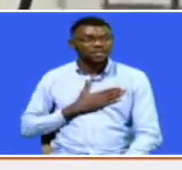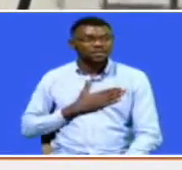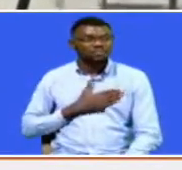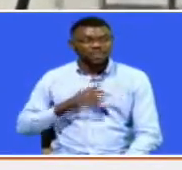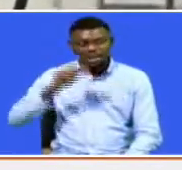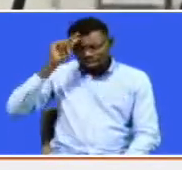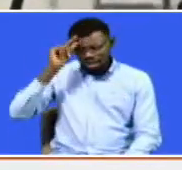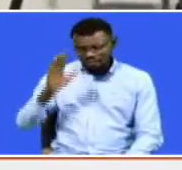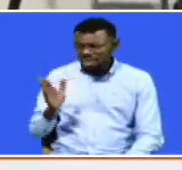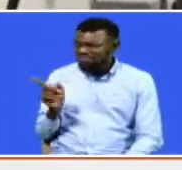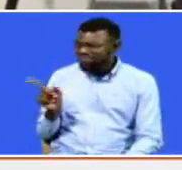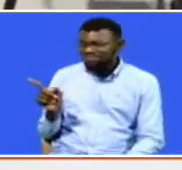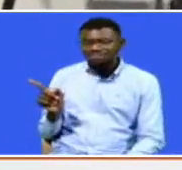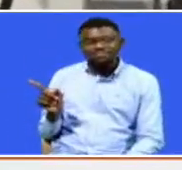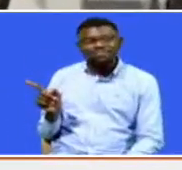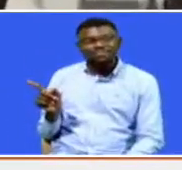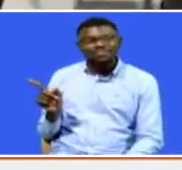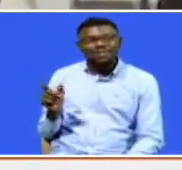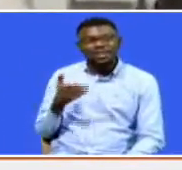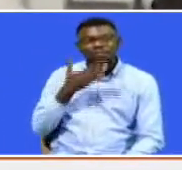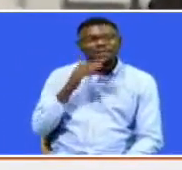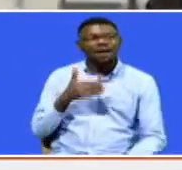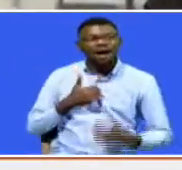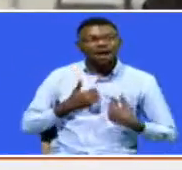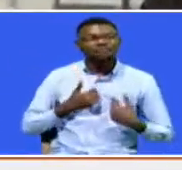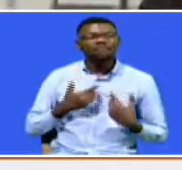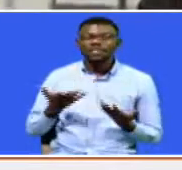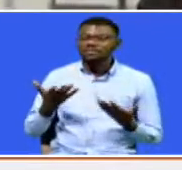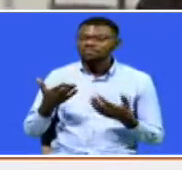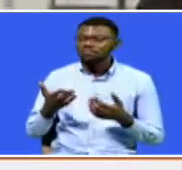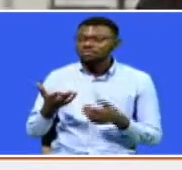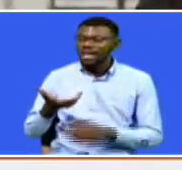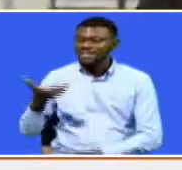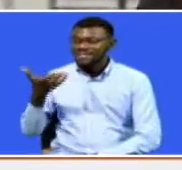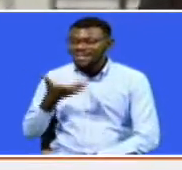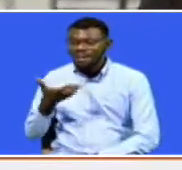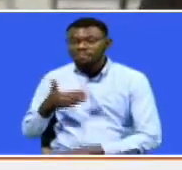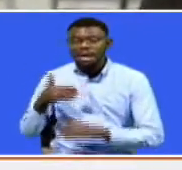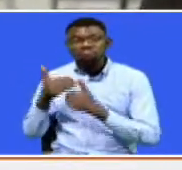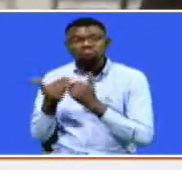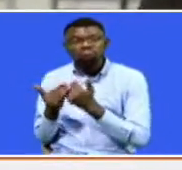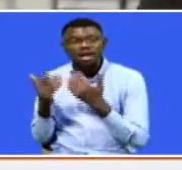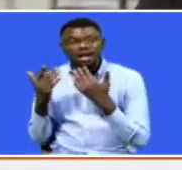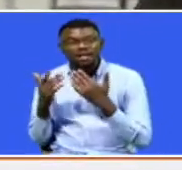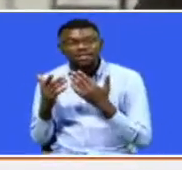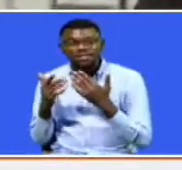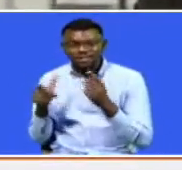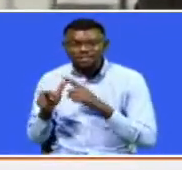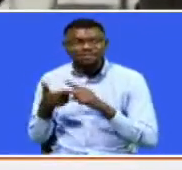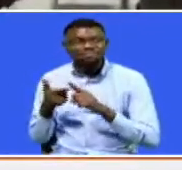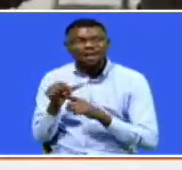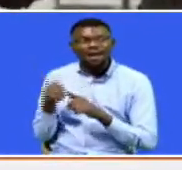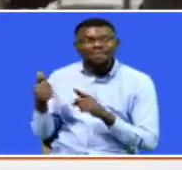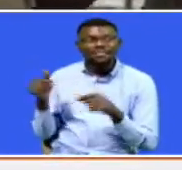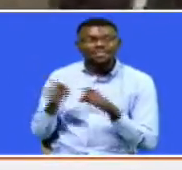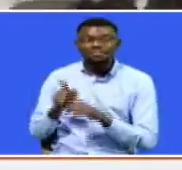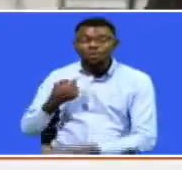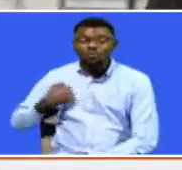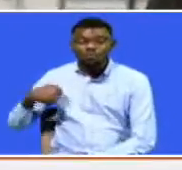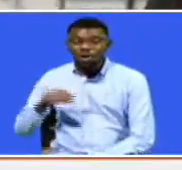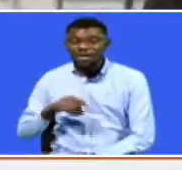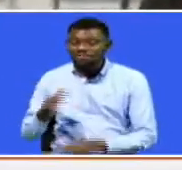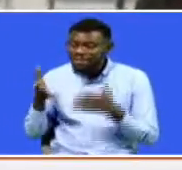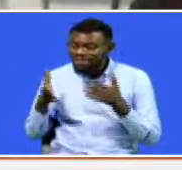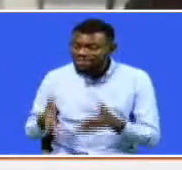Governor, tukue na hiyo stadium, vile ulisema, na under him. And we are here to